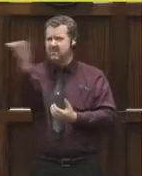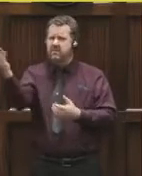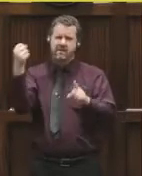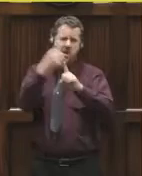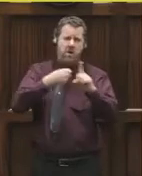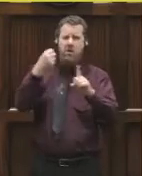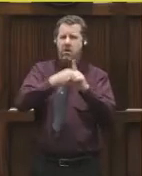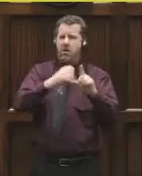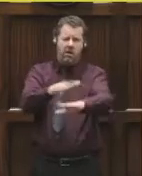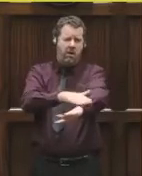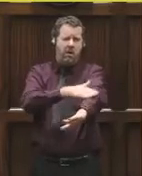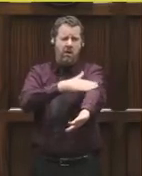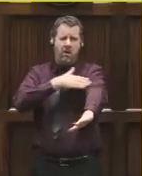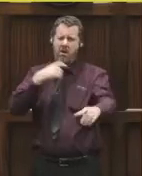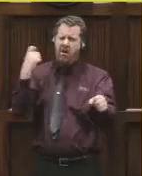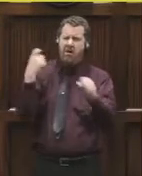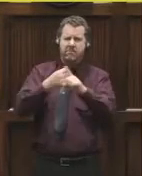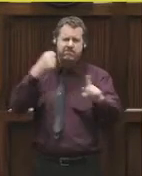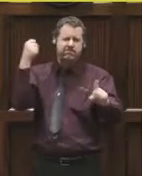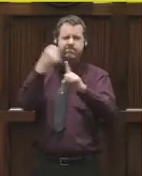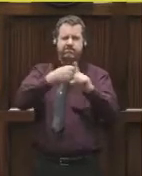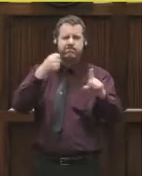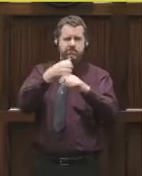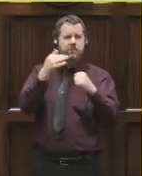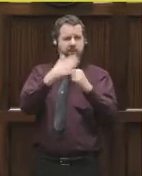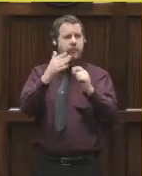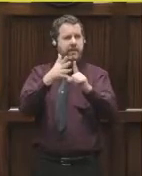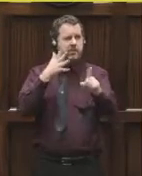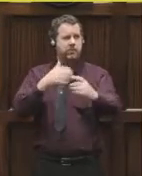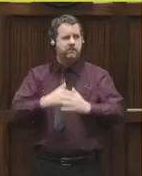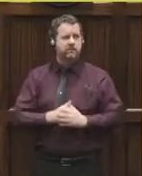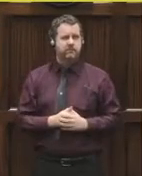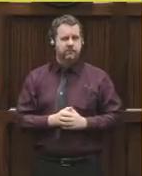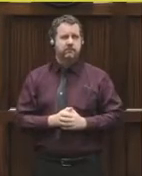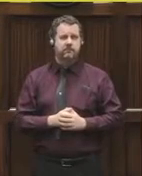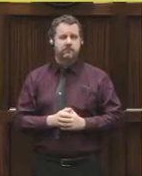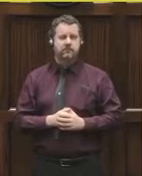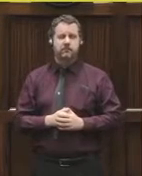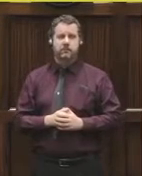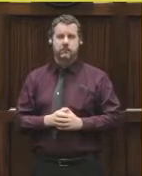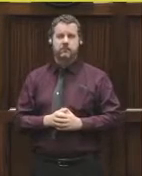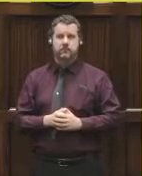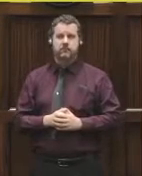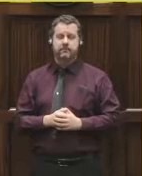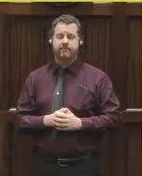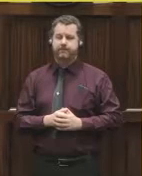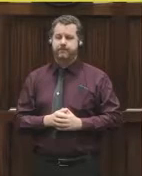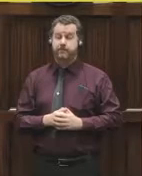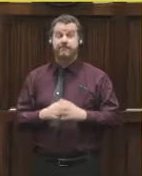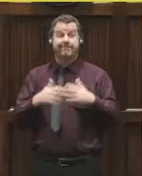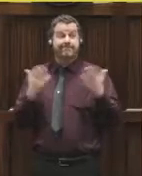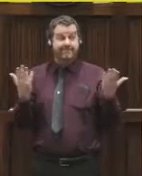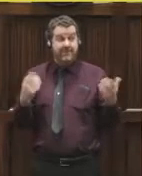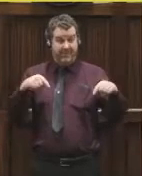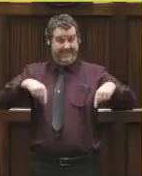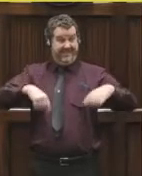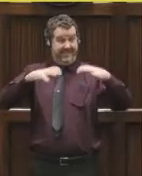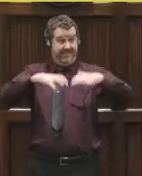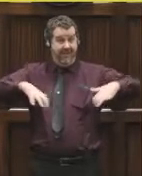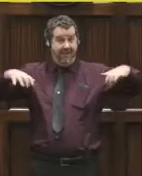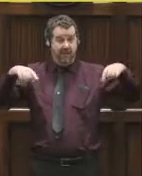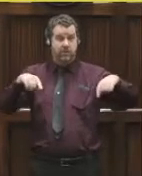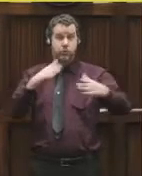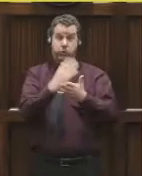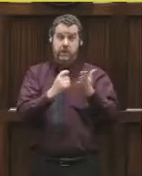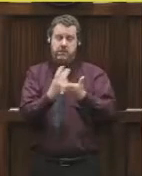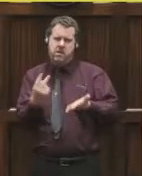so hard for this recognition. So it is in a chamber where often we have to be